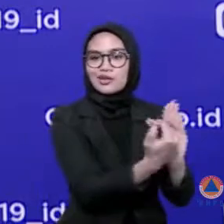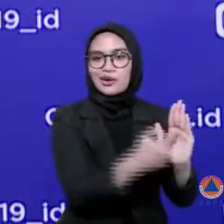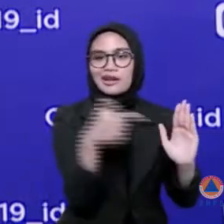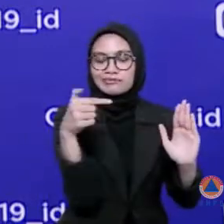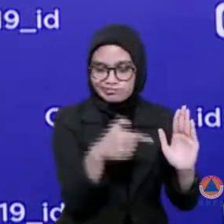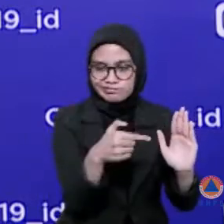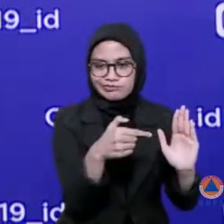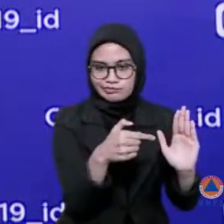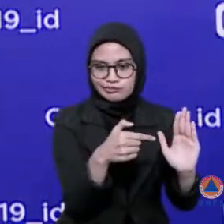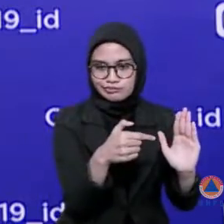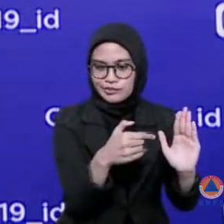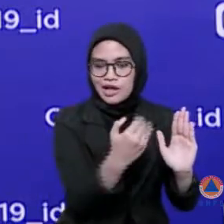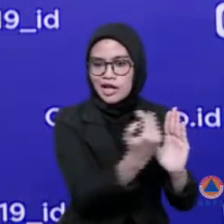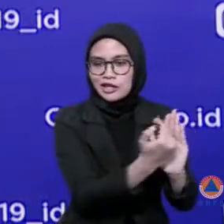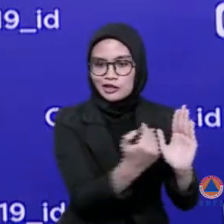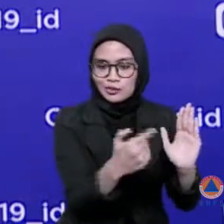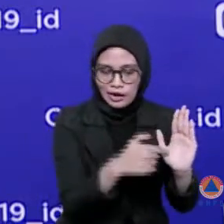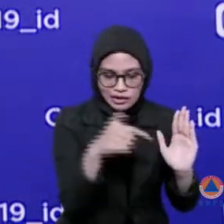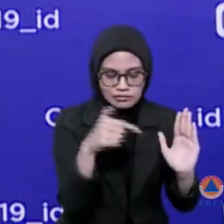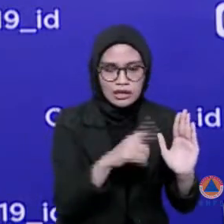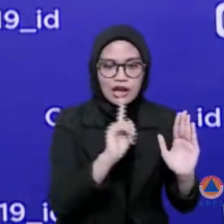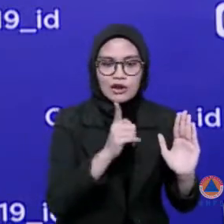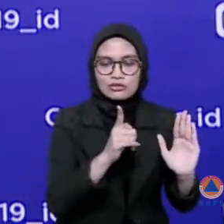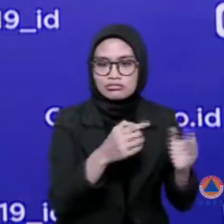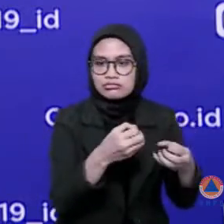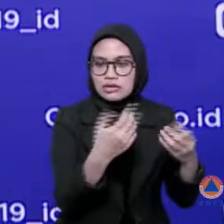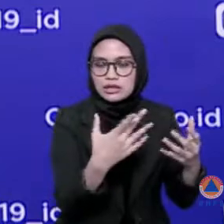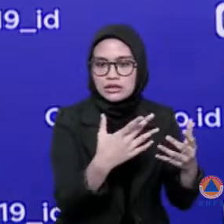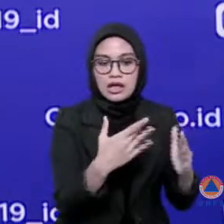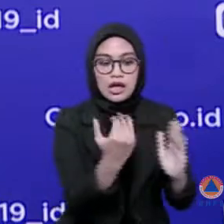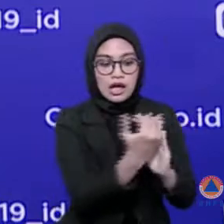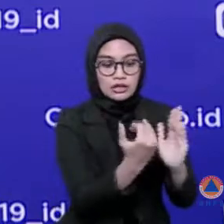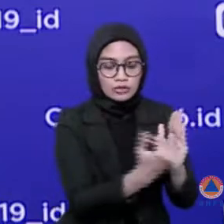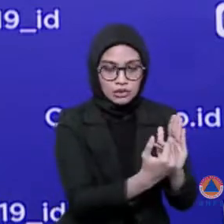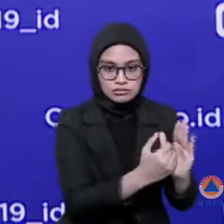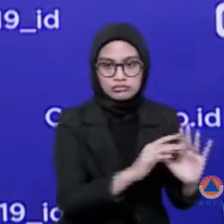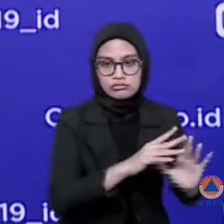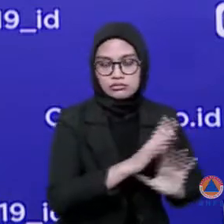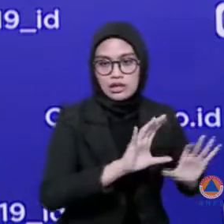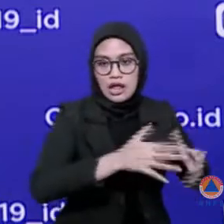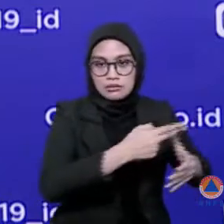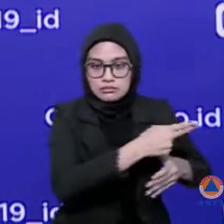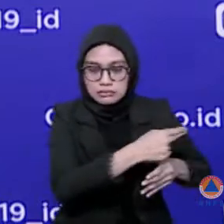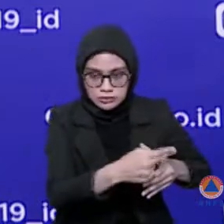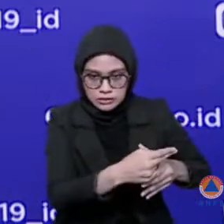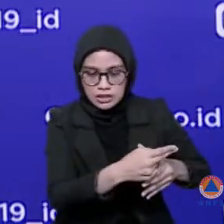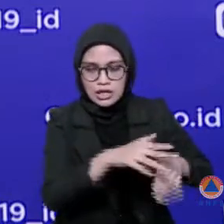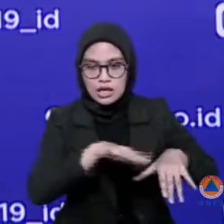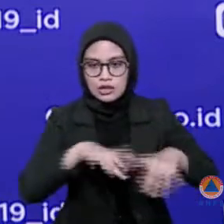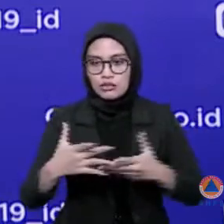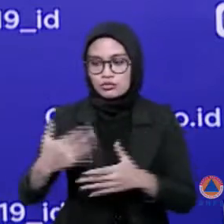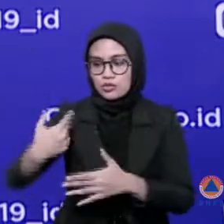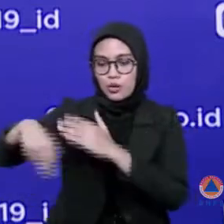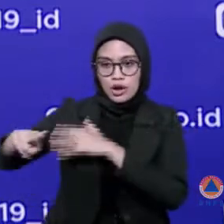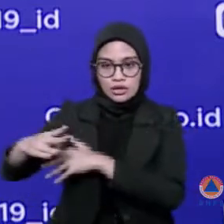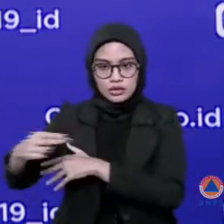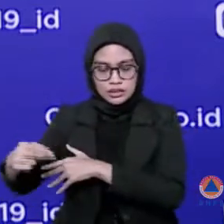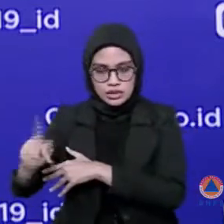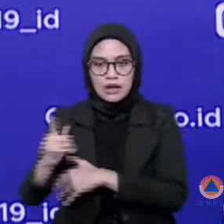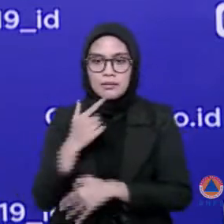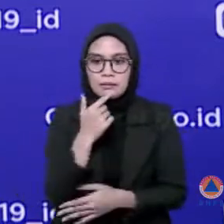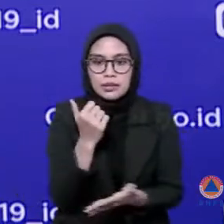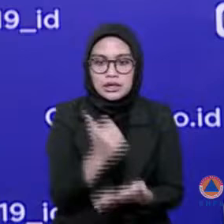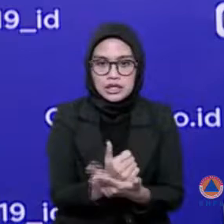pursued, both from within and outside the country. The government is very optimistic that it